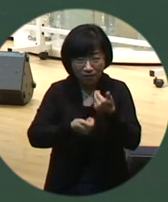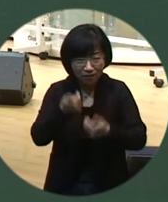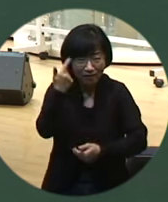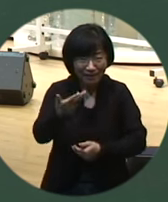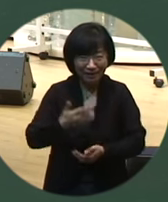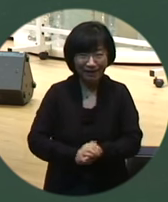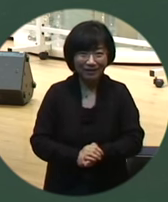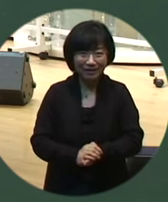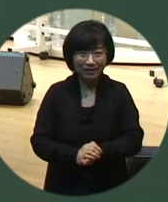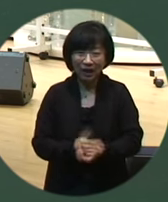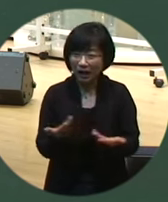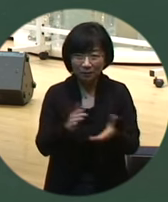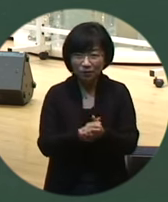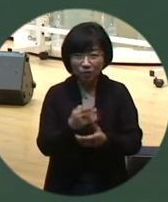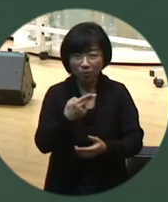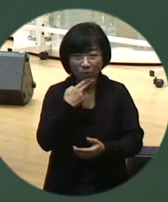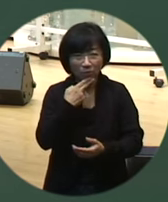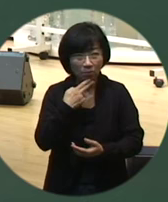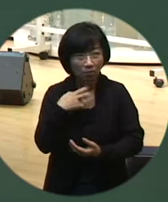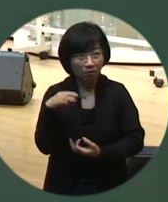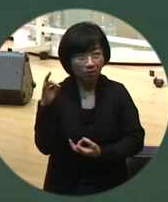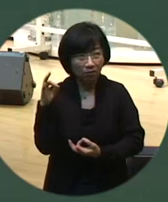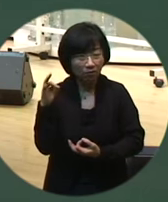You're not listening?